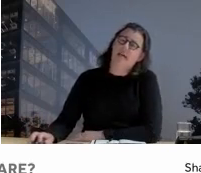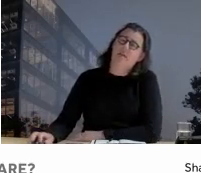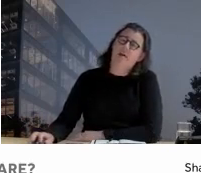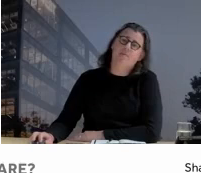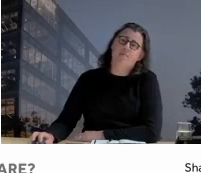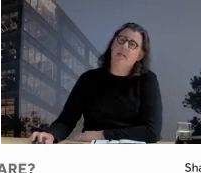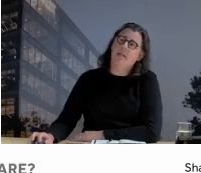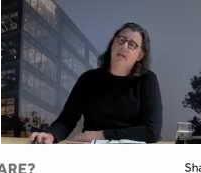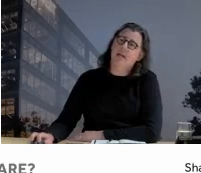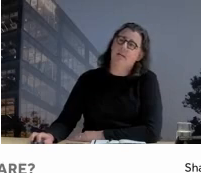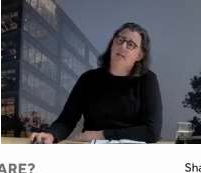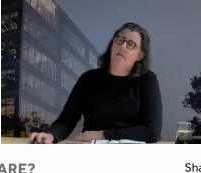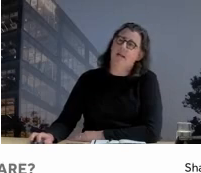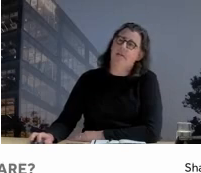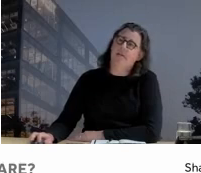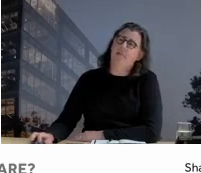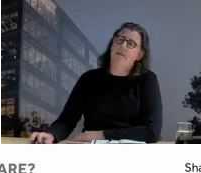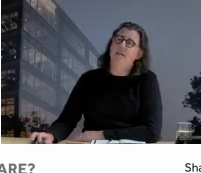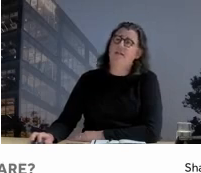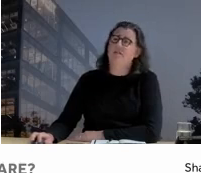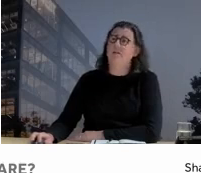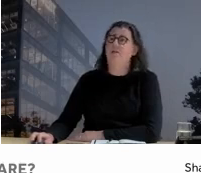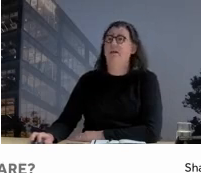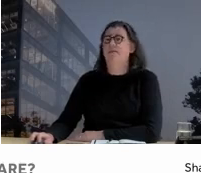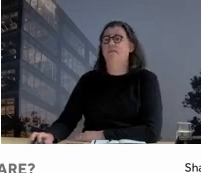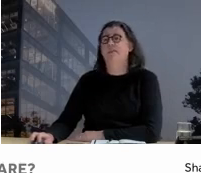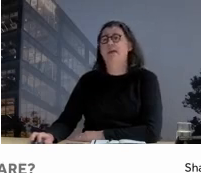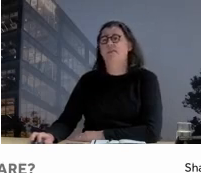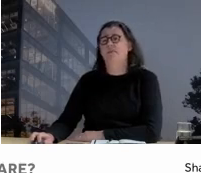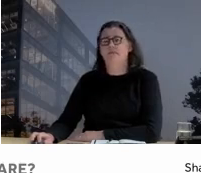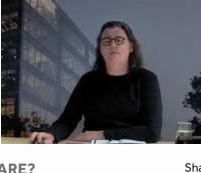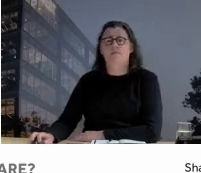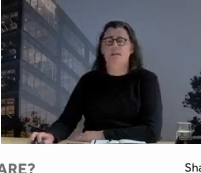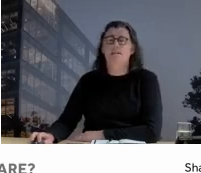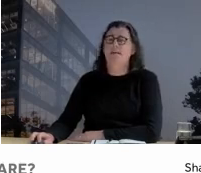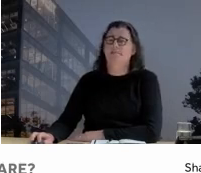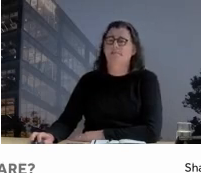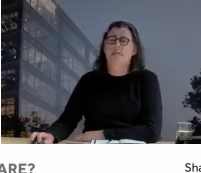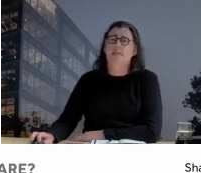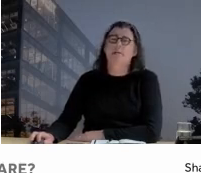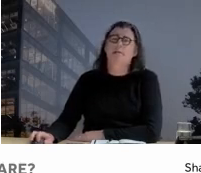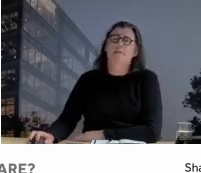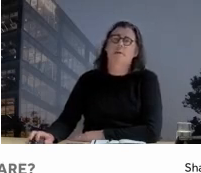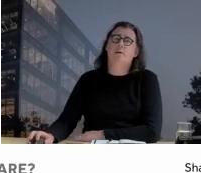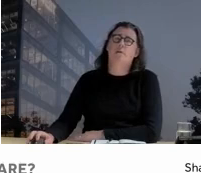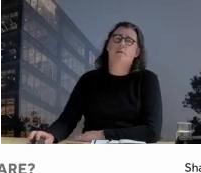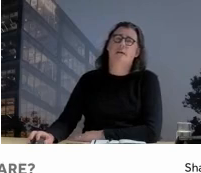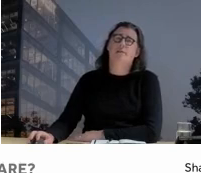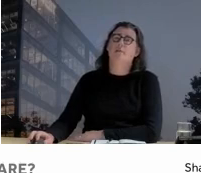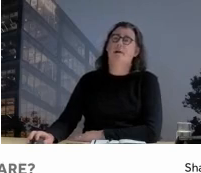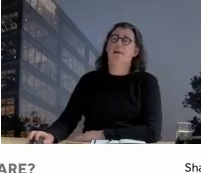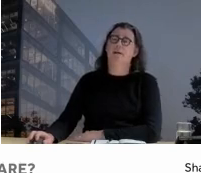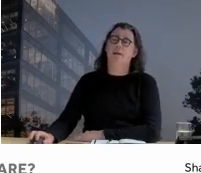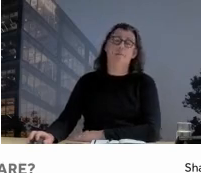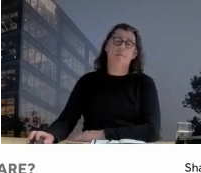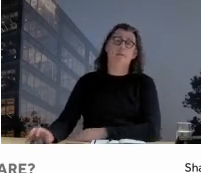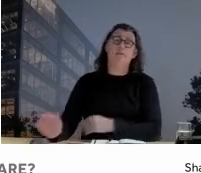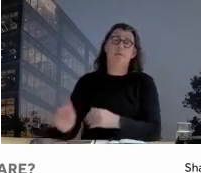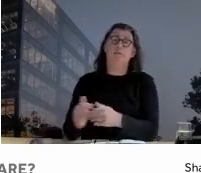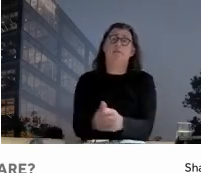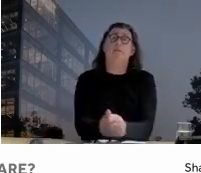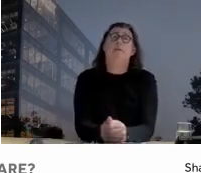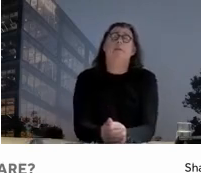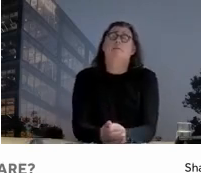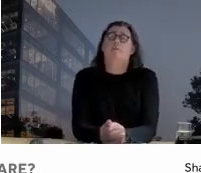that parts per million line quite well, and where it needs to go as of now is straight down. So that's quite a